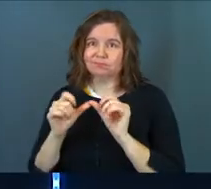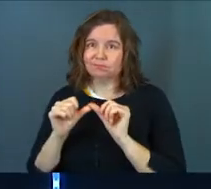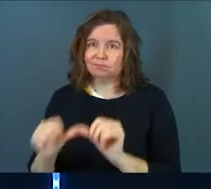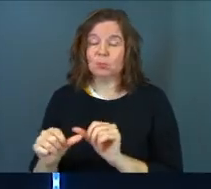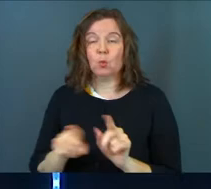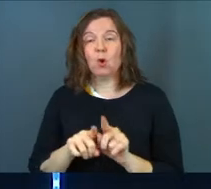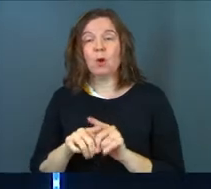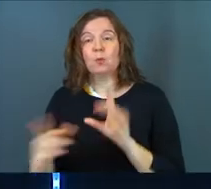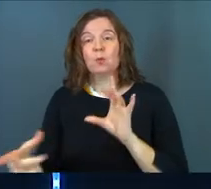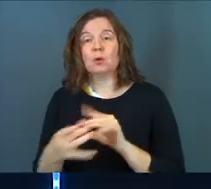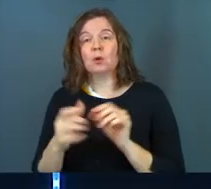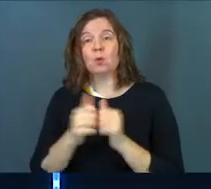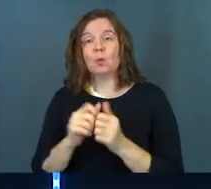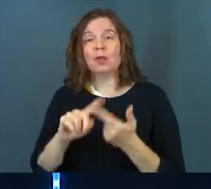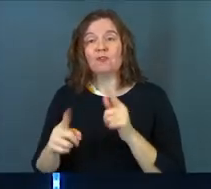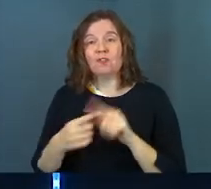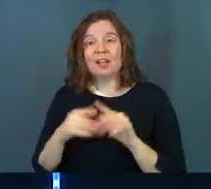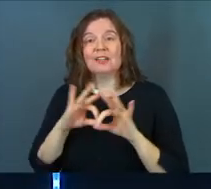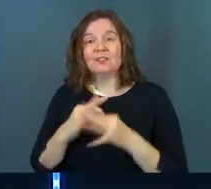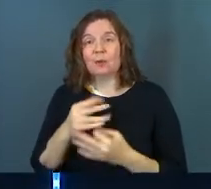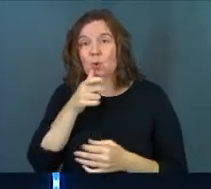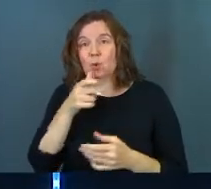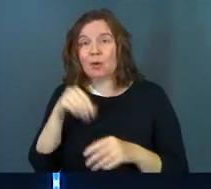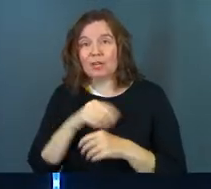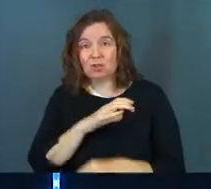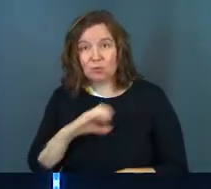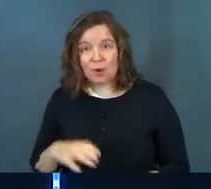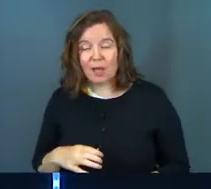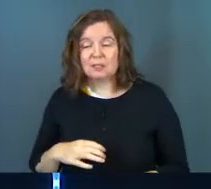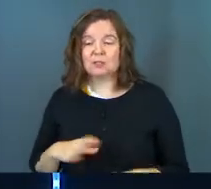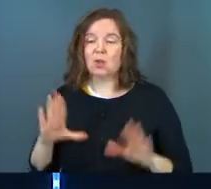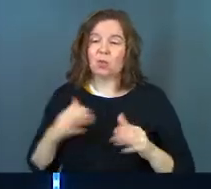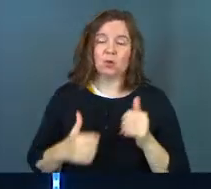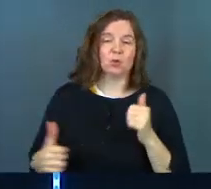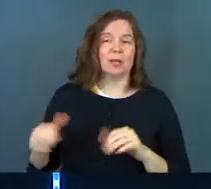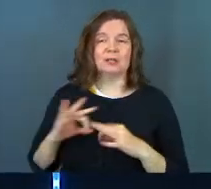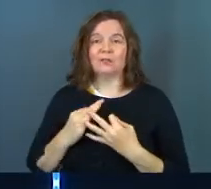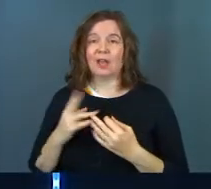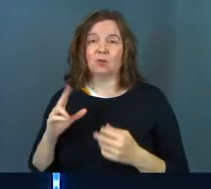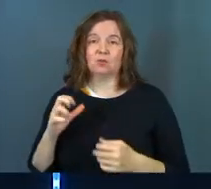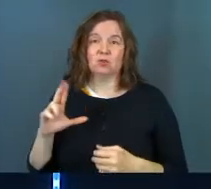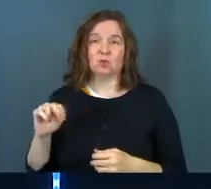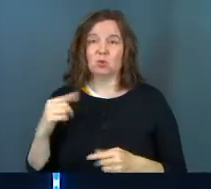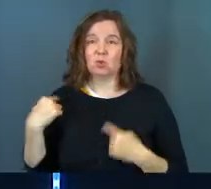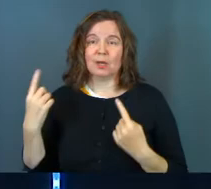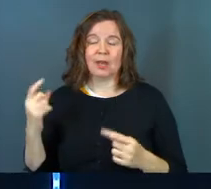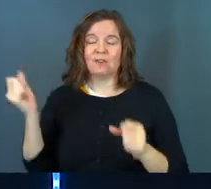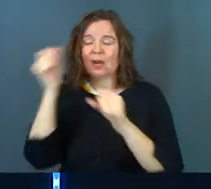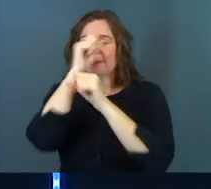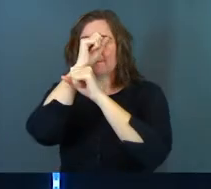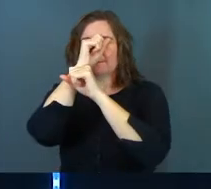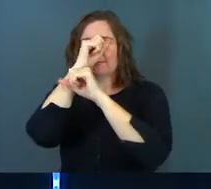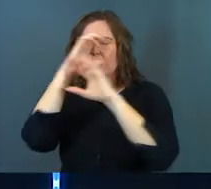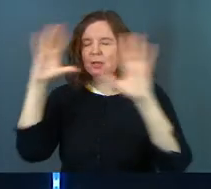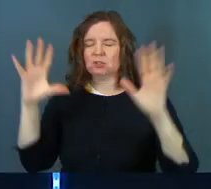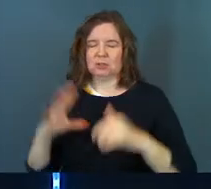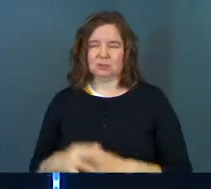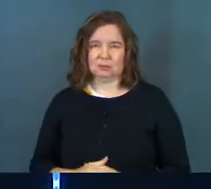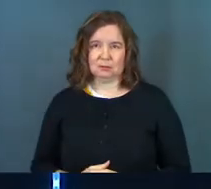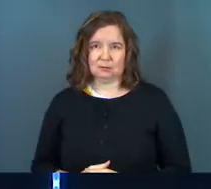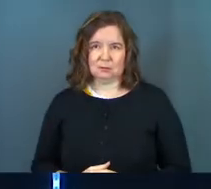We'll also be reunited with friends and family who are in Christ. The greatest family reunion you could ever imagine.